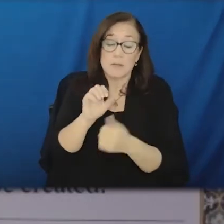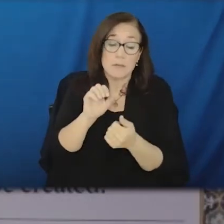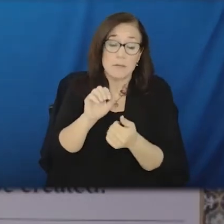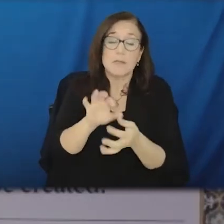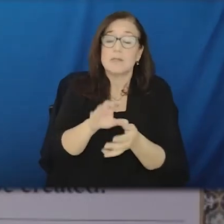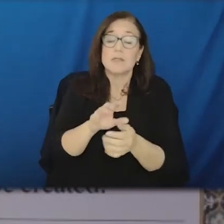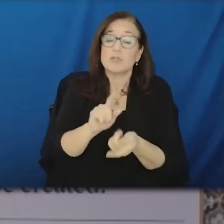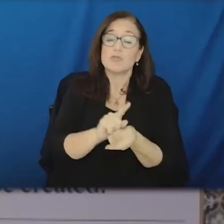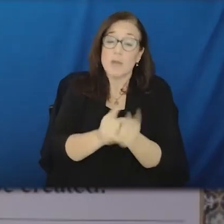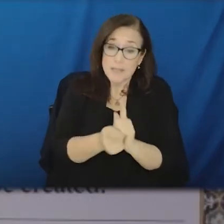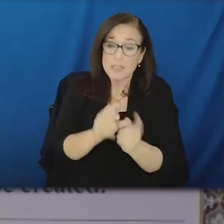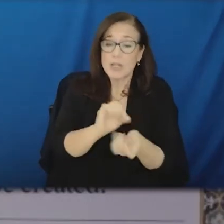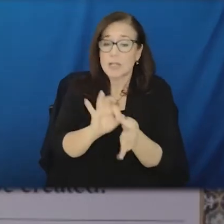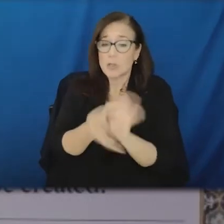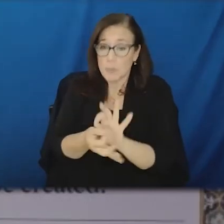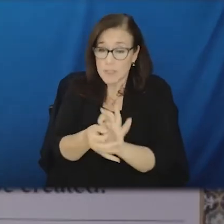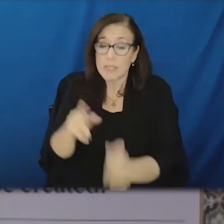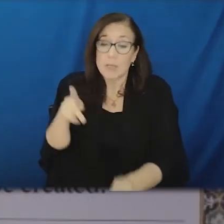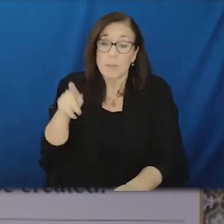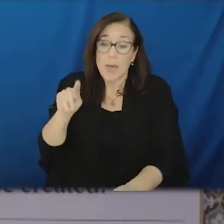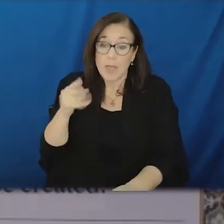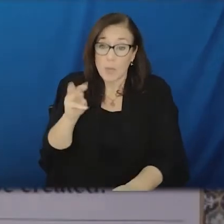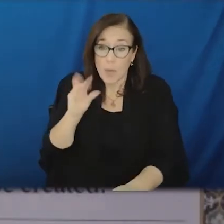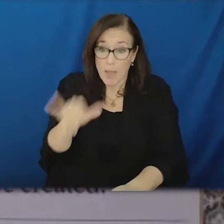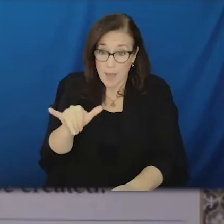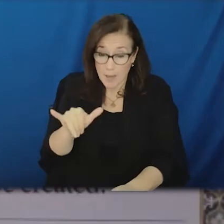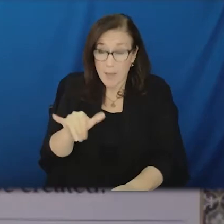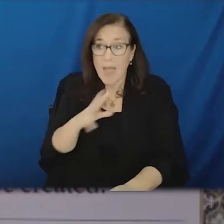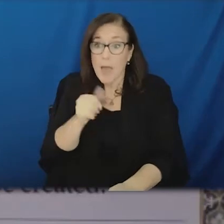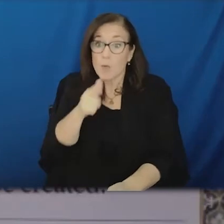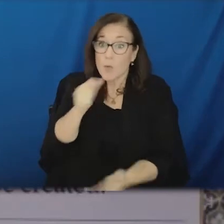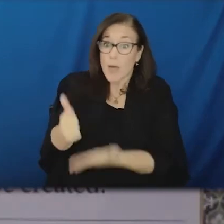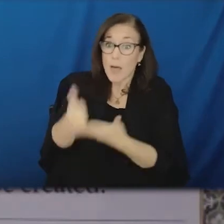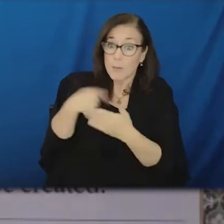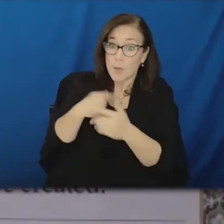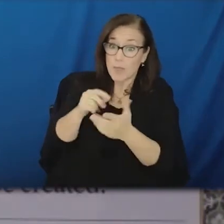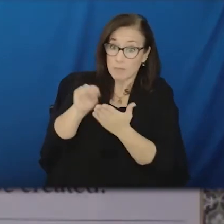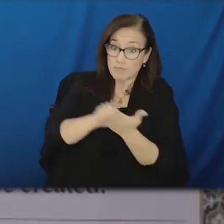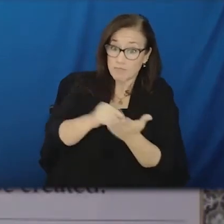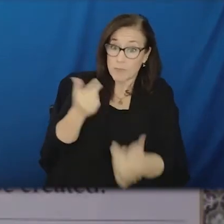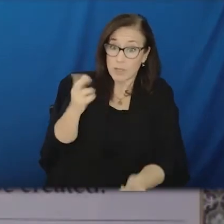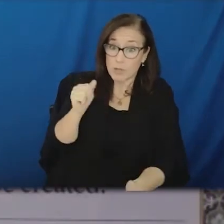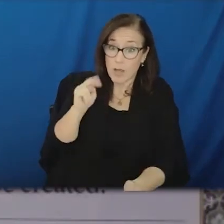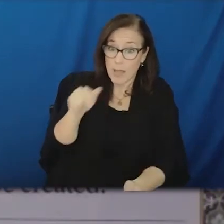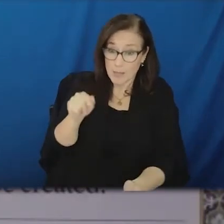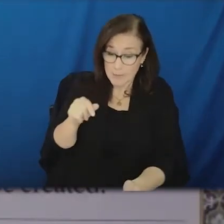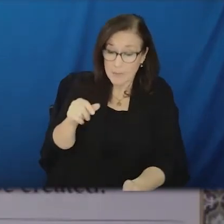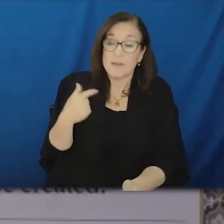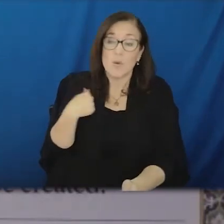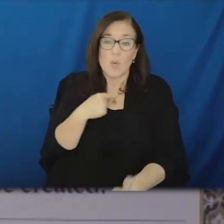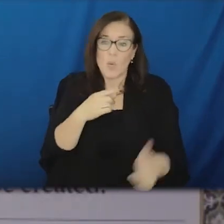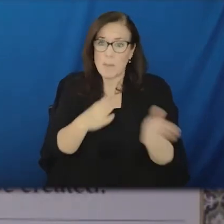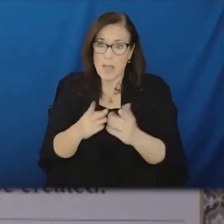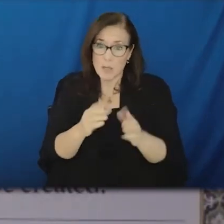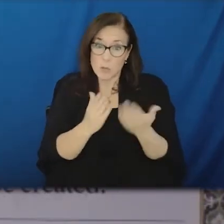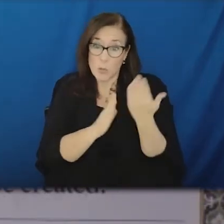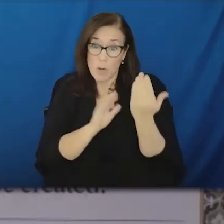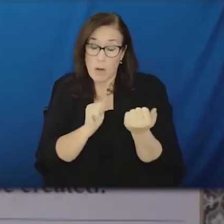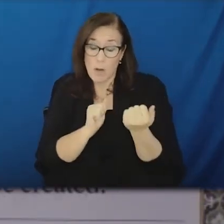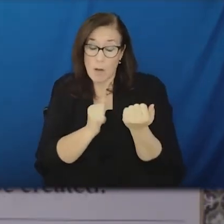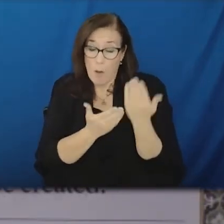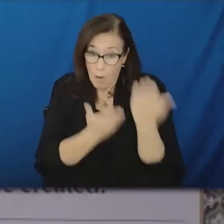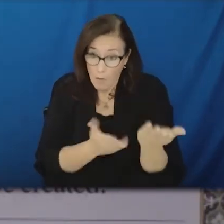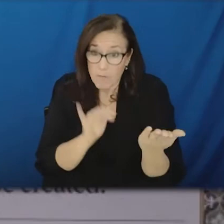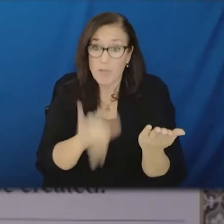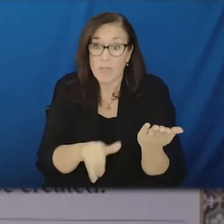interpretation pathway when we wrote the grant, and who will continue to work with us to develop and offer students this pathway as a work-based learning